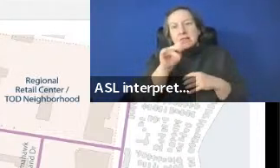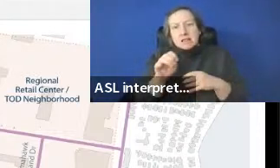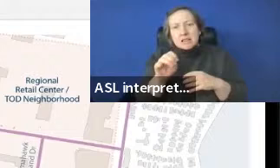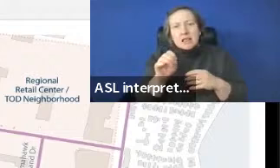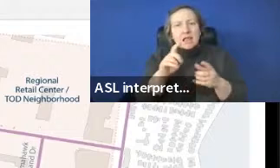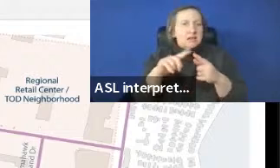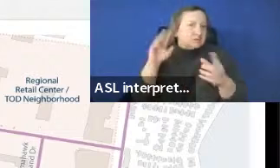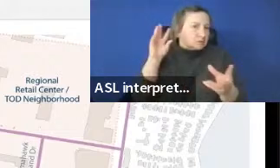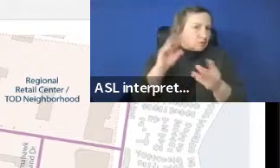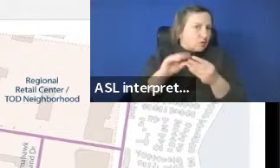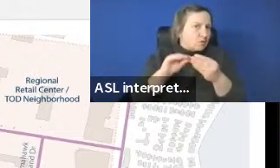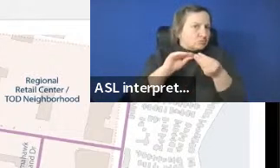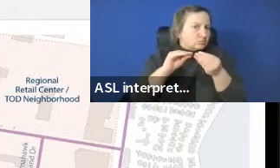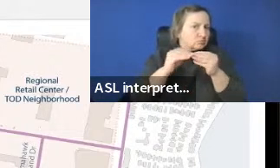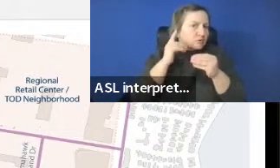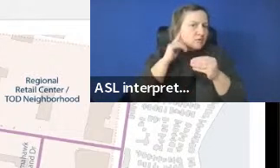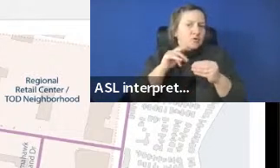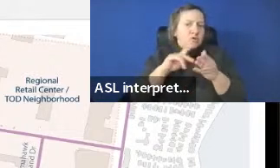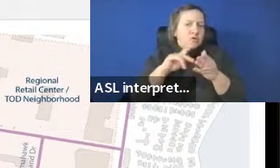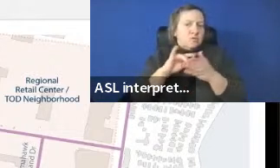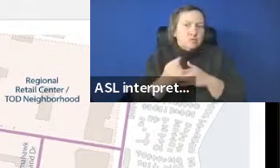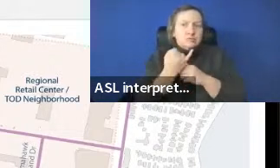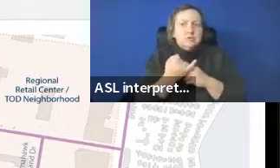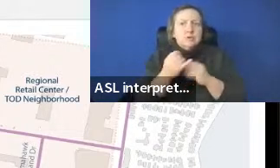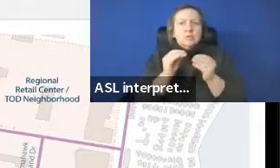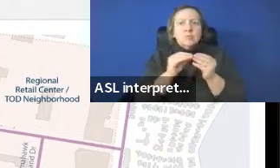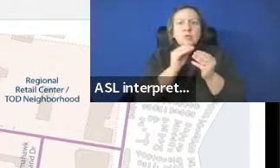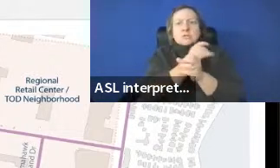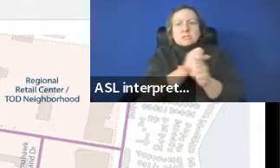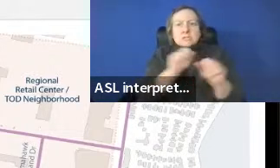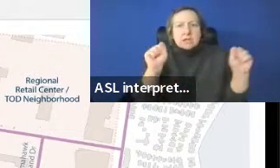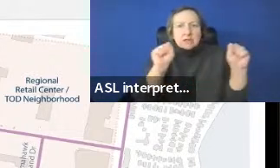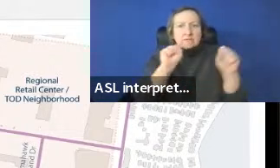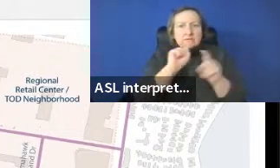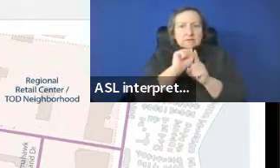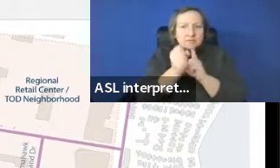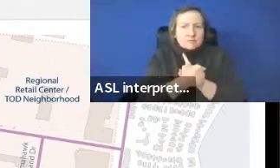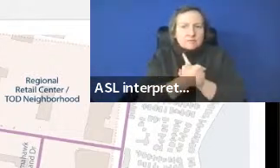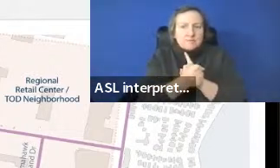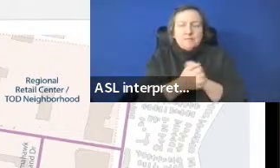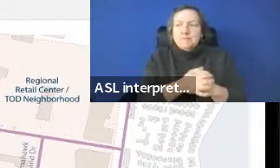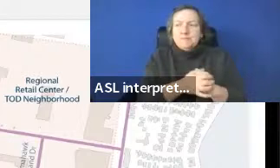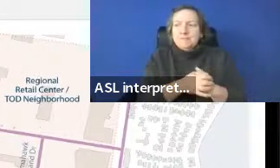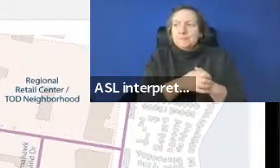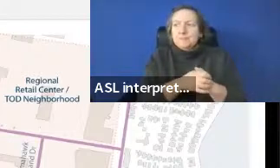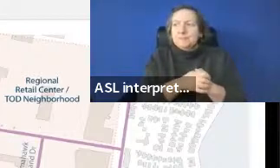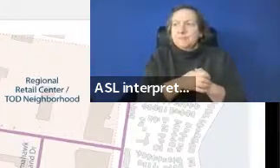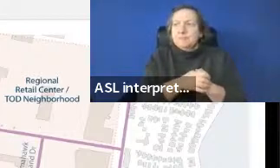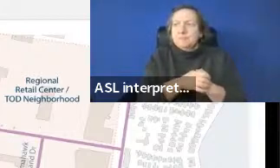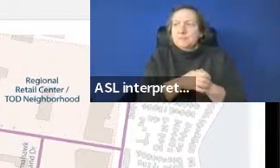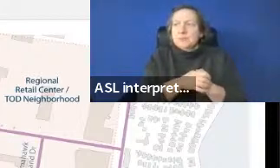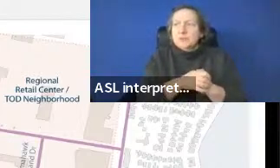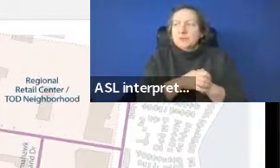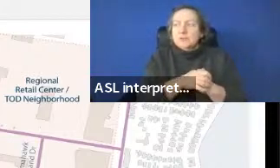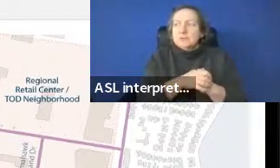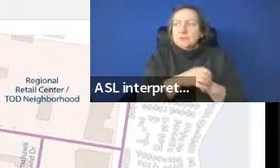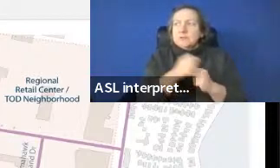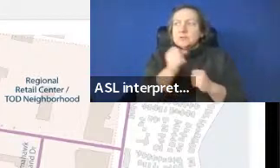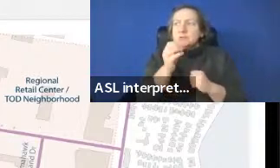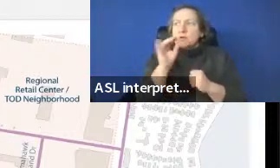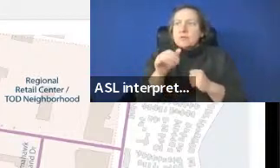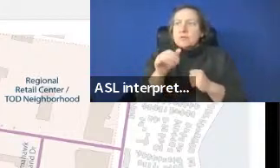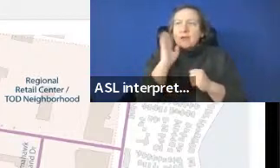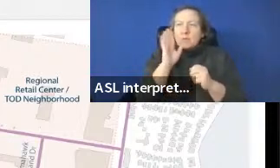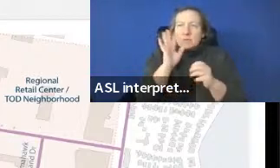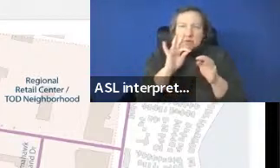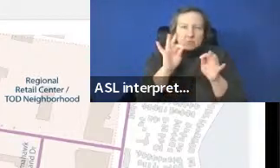the project, but it's a much safer condition. So that'll be an important